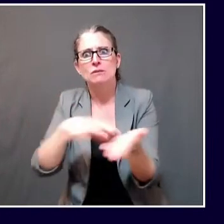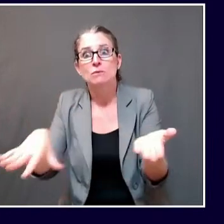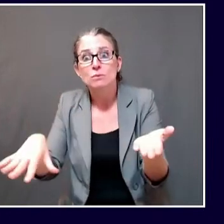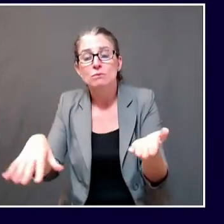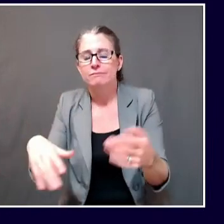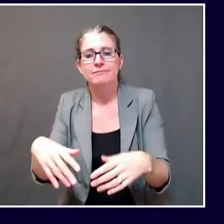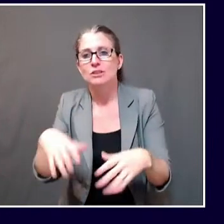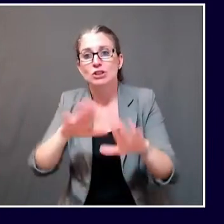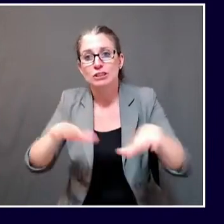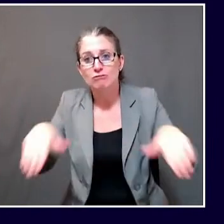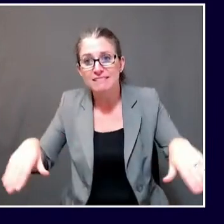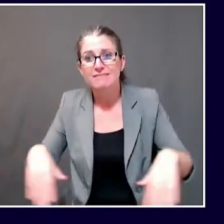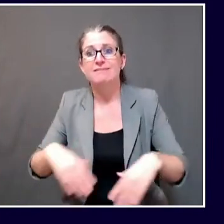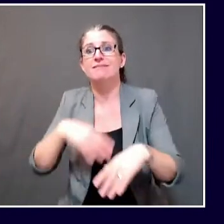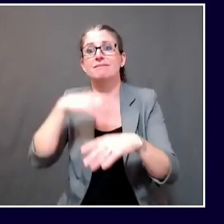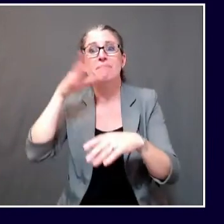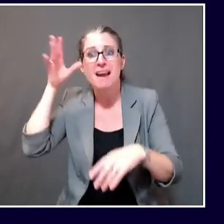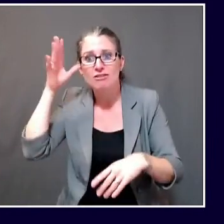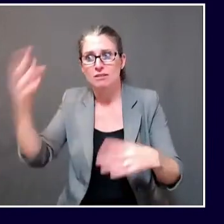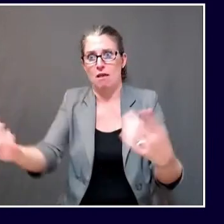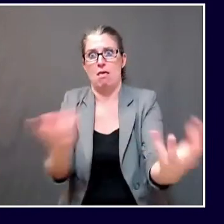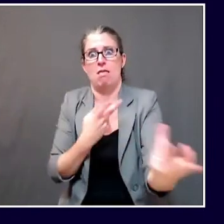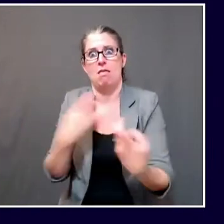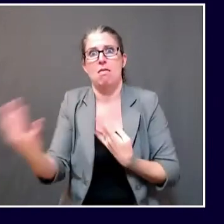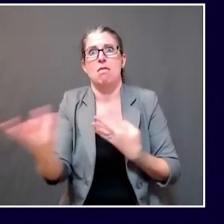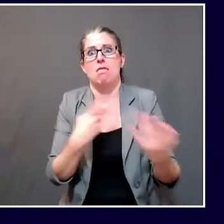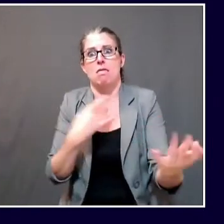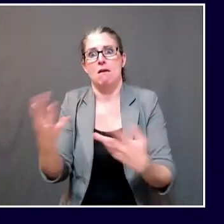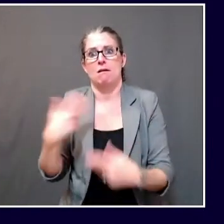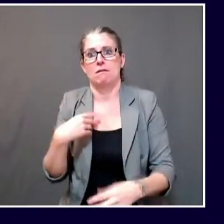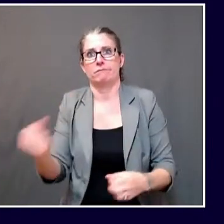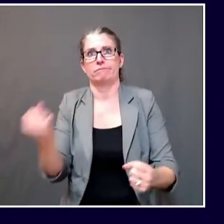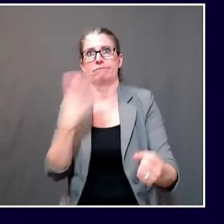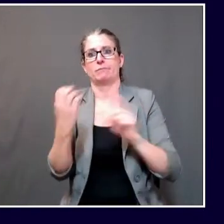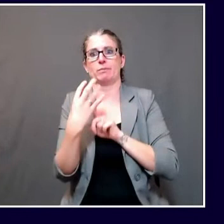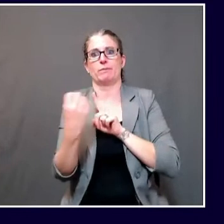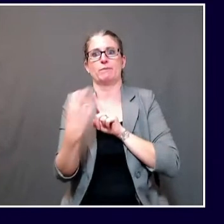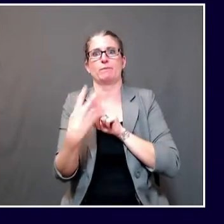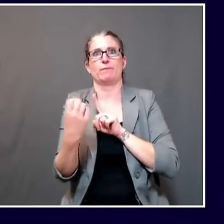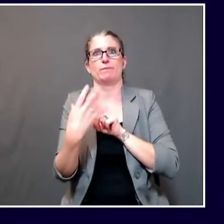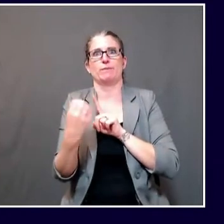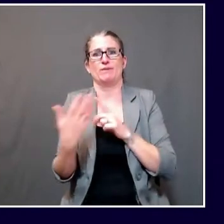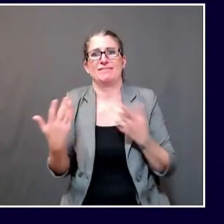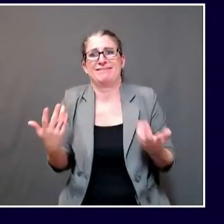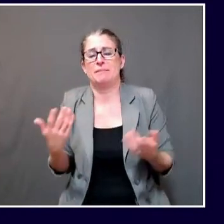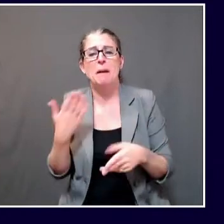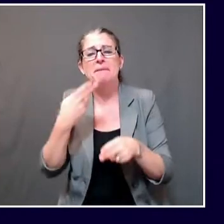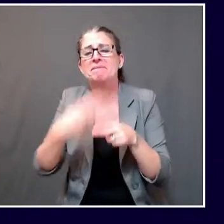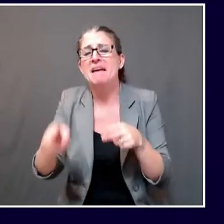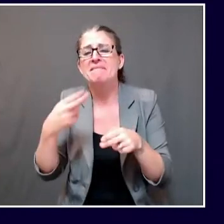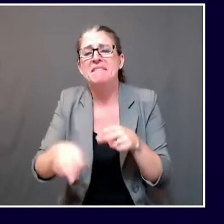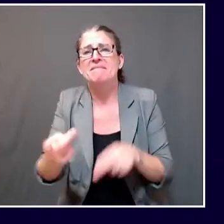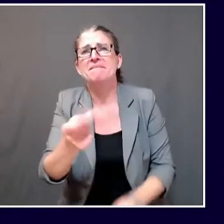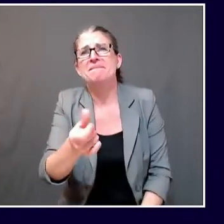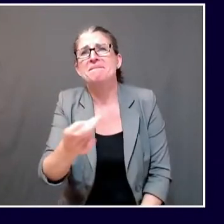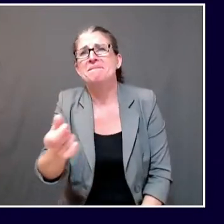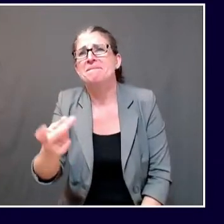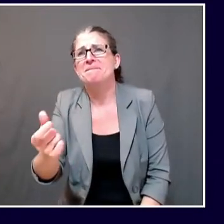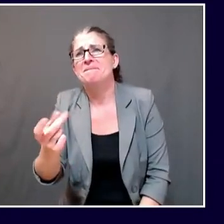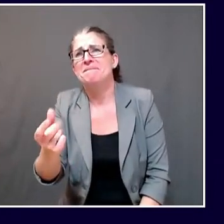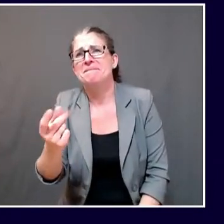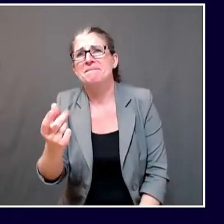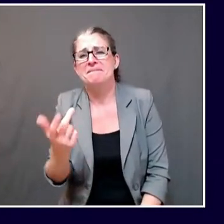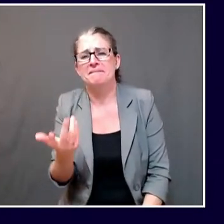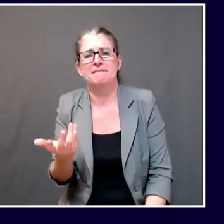of a night. And even though those interactions could be fleeting, unlikely to be for 15 minutes, but